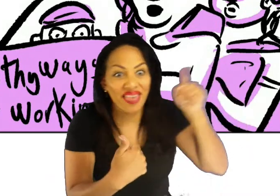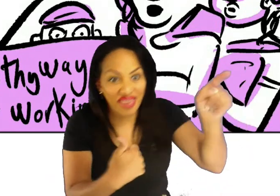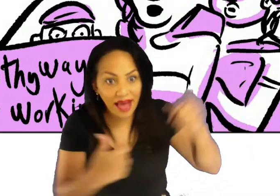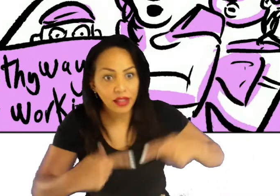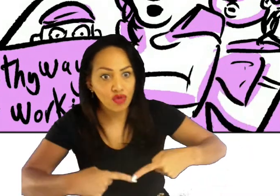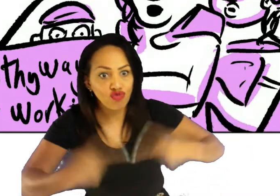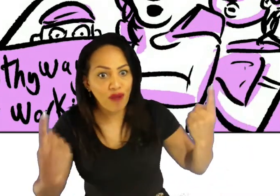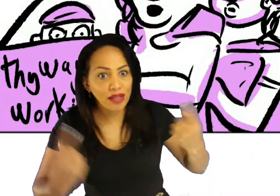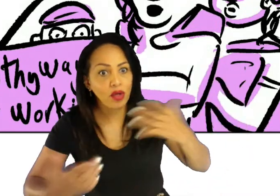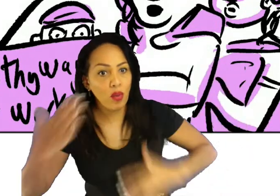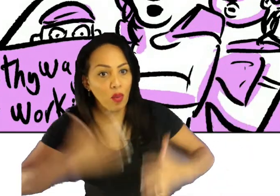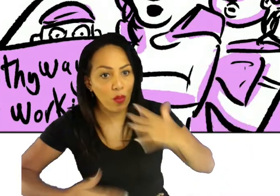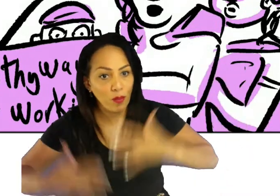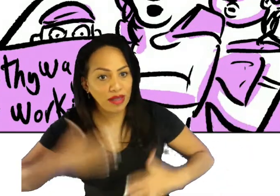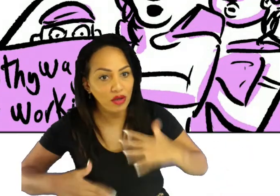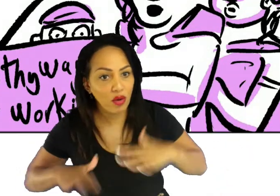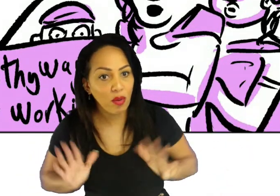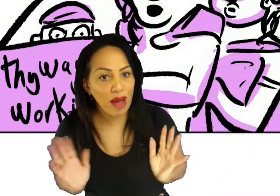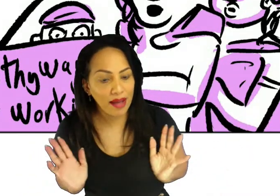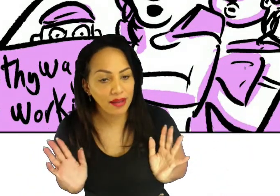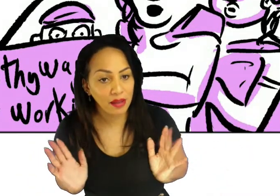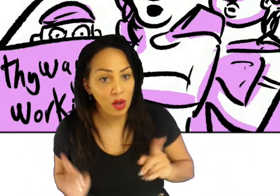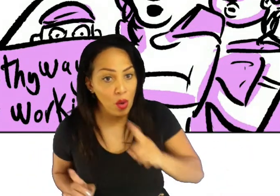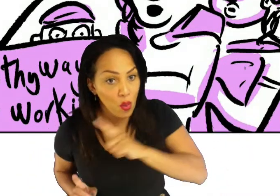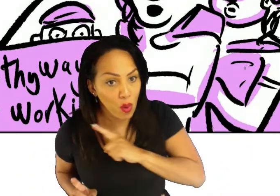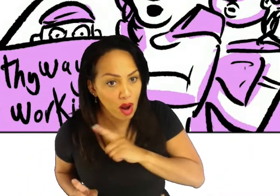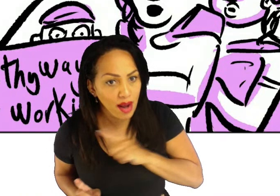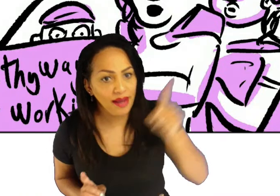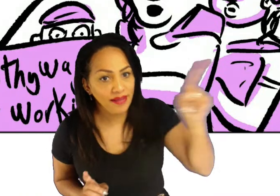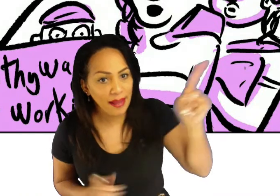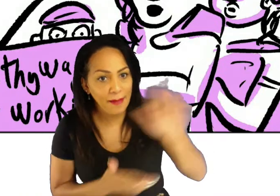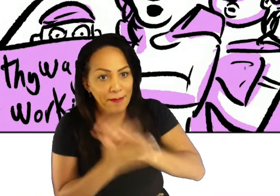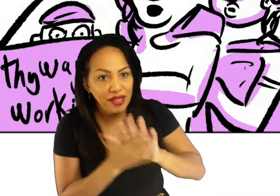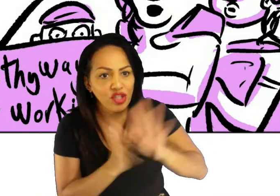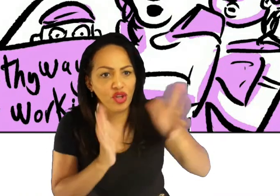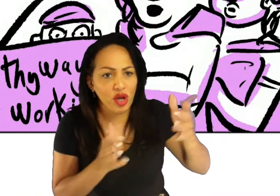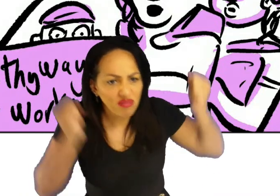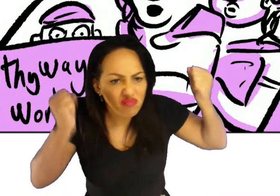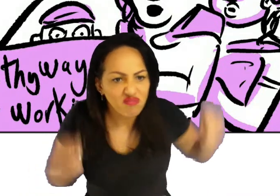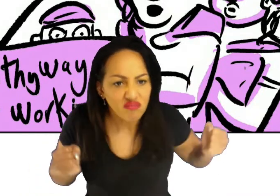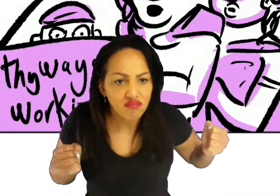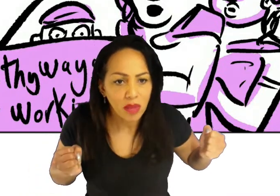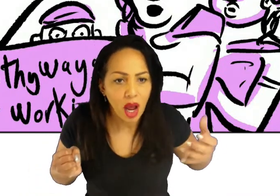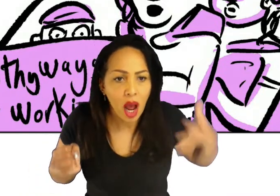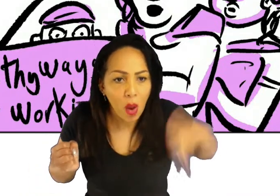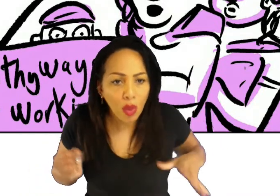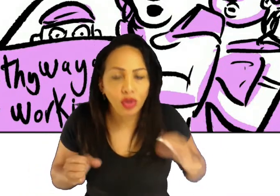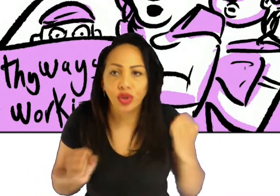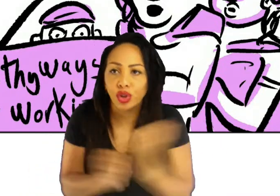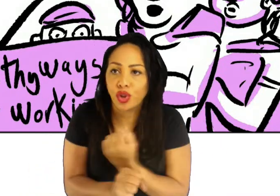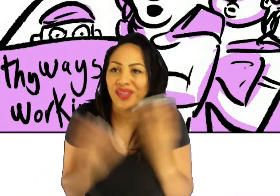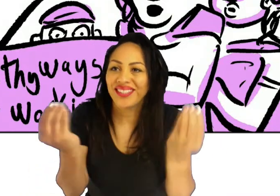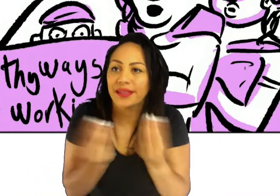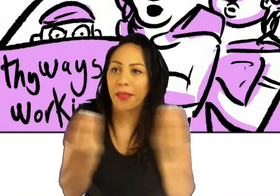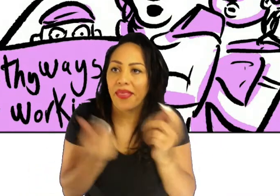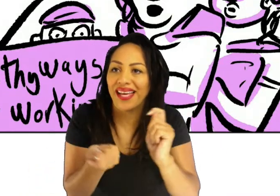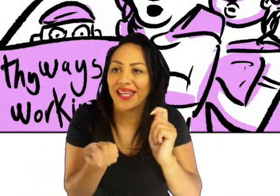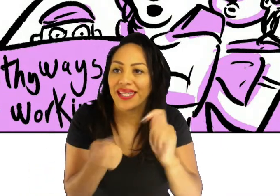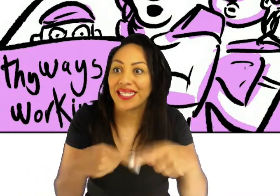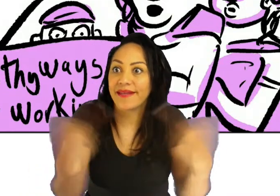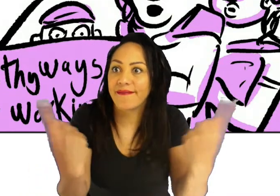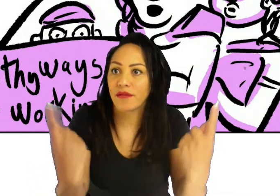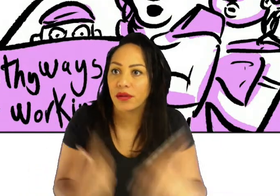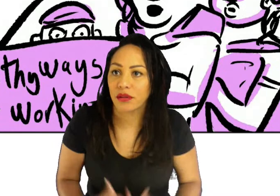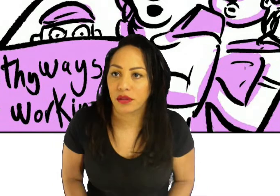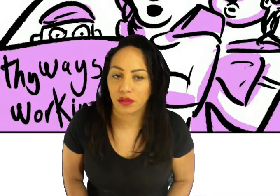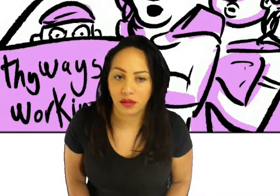no to all of that. It means saying that you're going to do something different. It means that recognizing